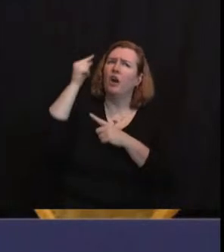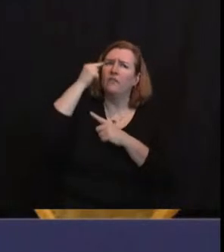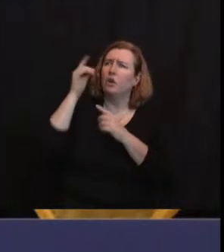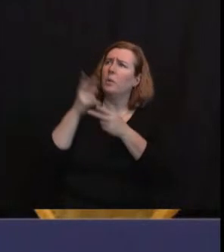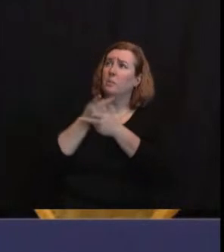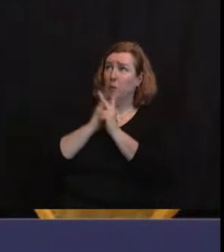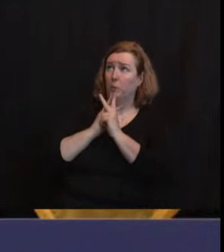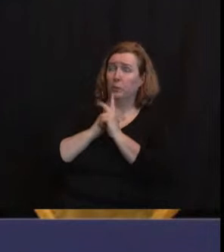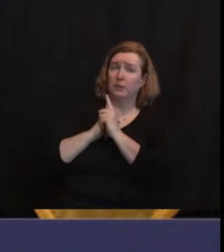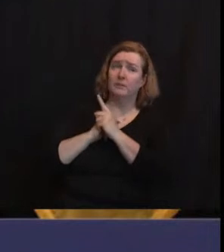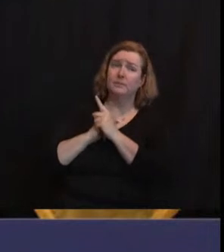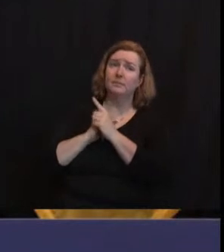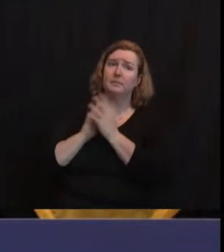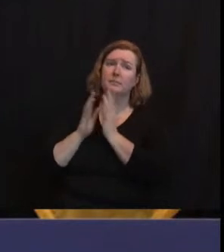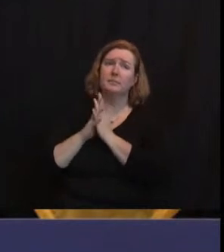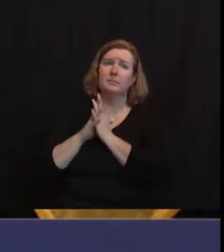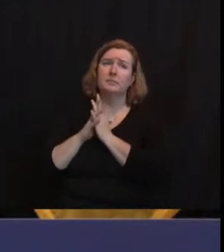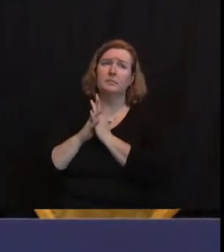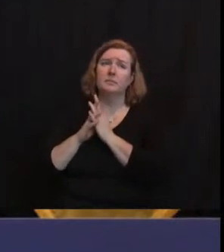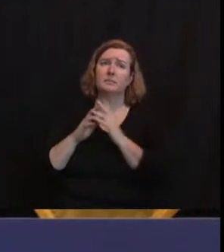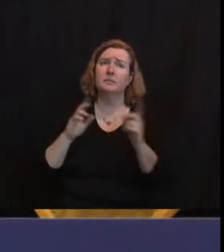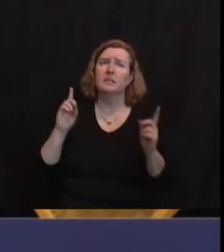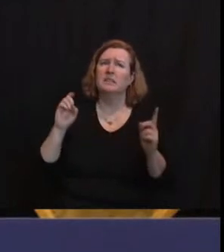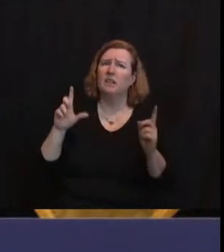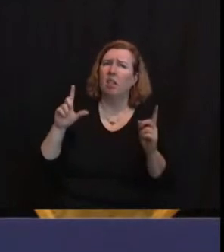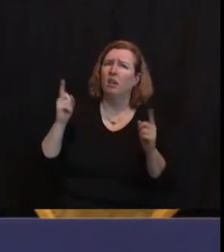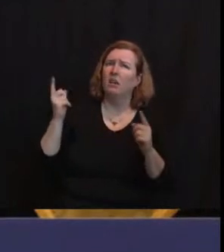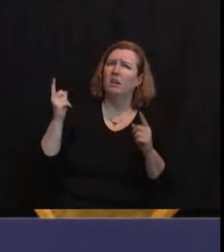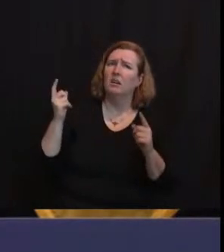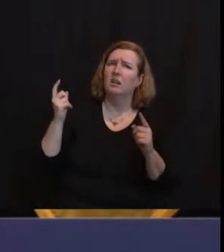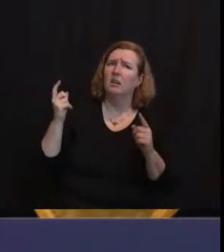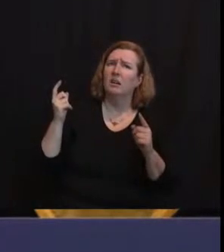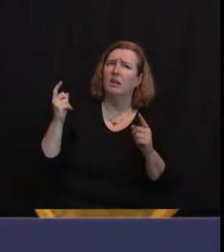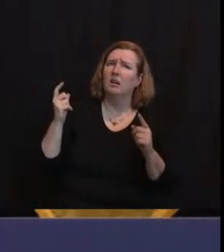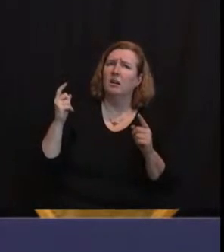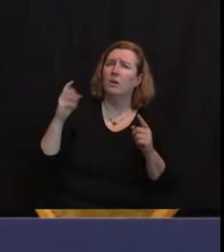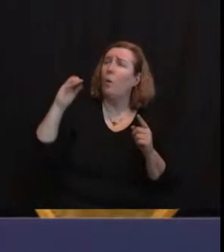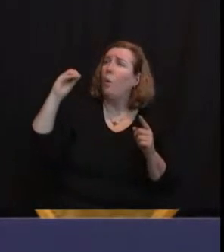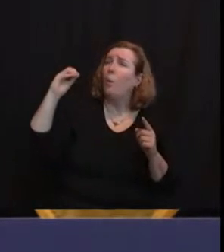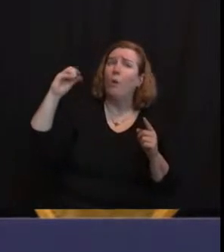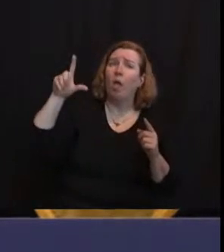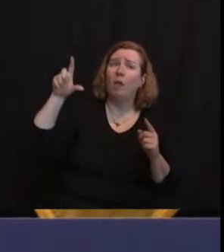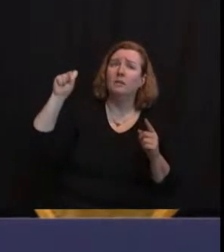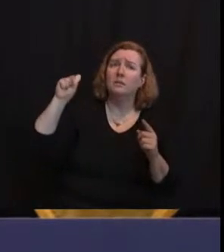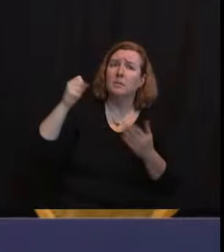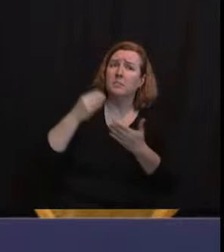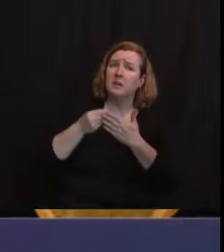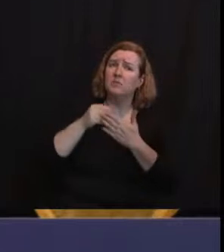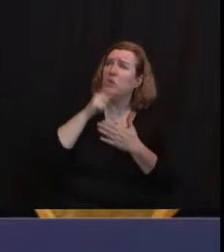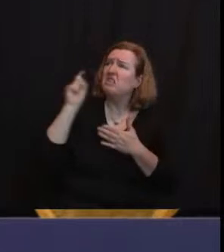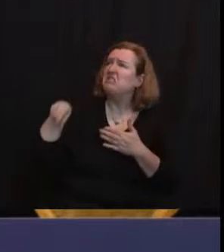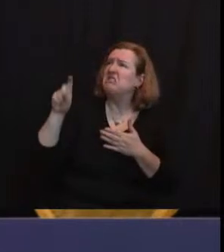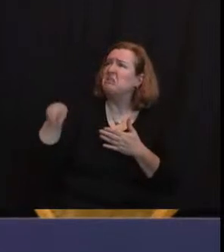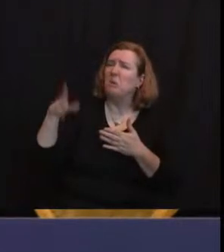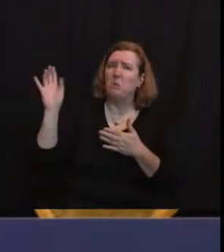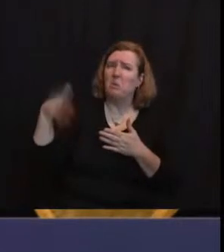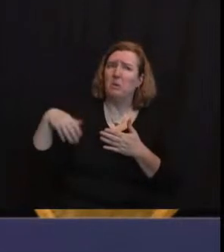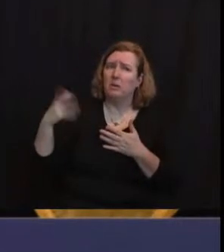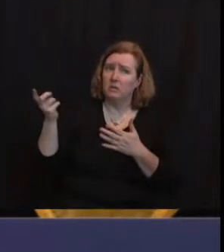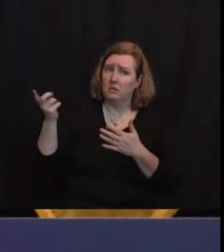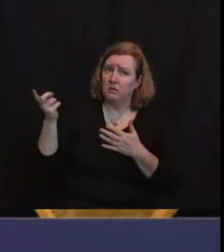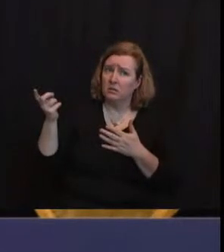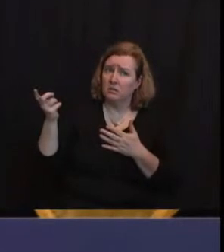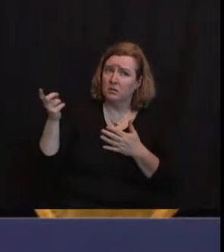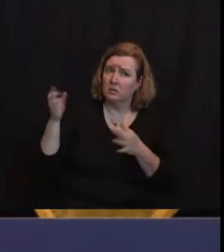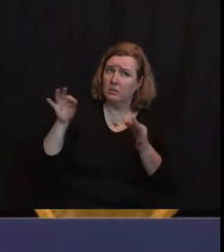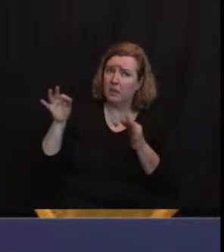as Daniel, I believe, said in his question, the OLS says the money is not needed, and while you listed a bunch of reasons for why it may have